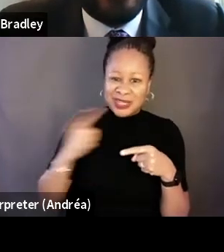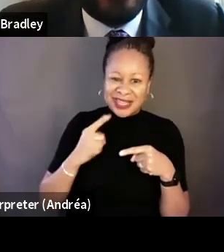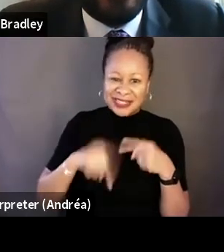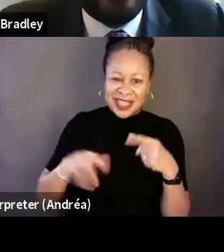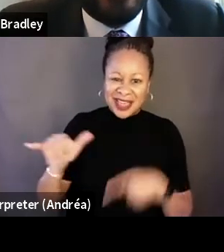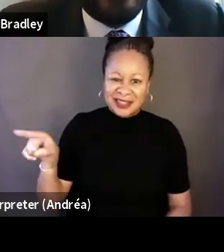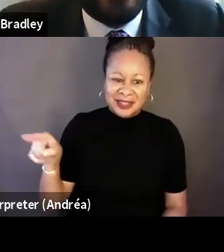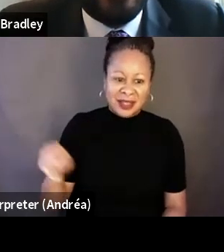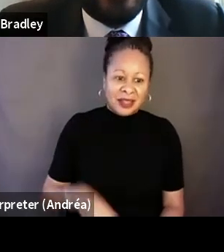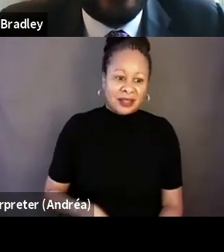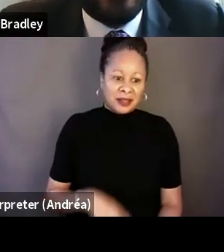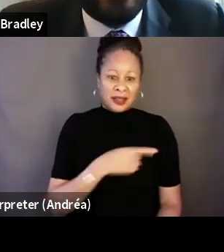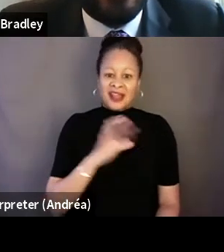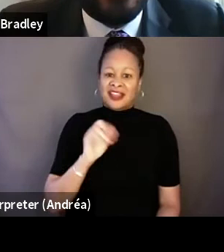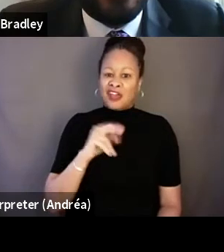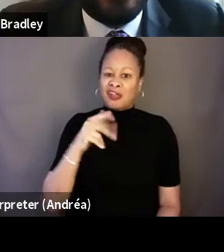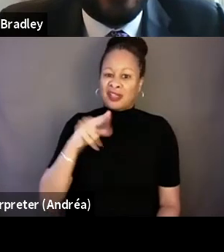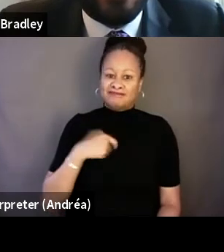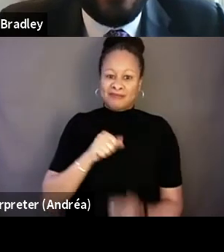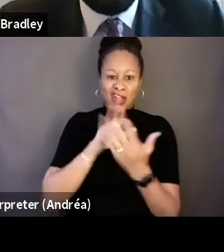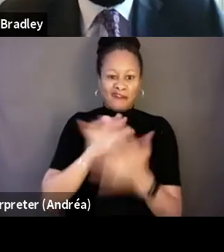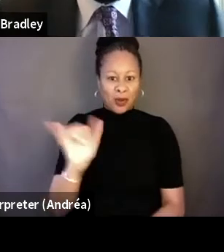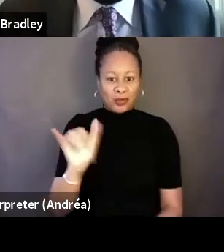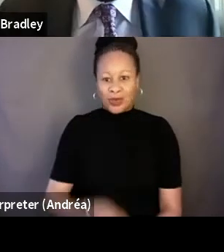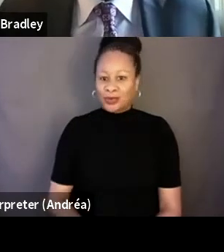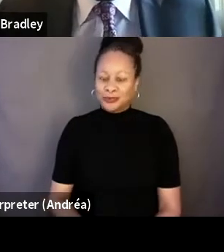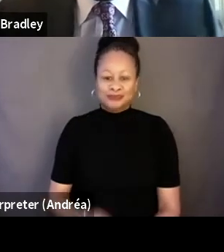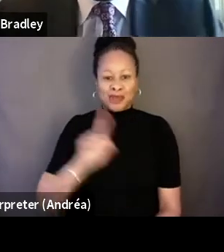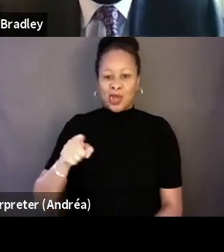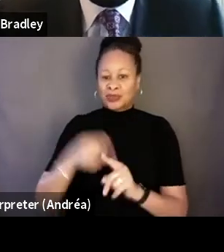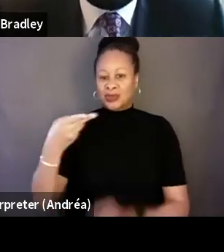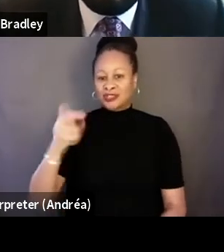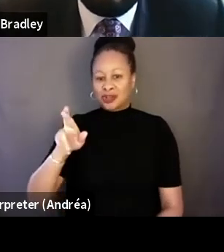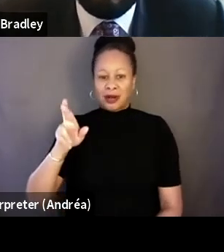Thank I you. would confront also. I think going to HR,